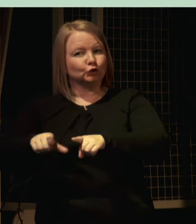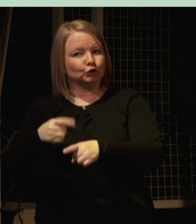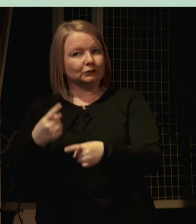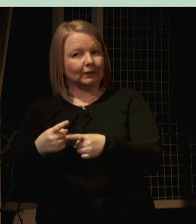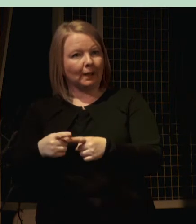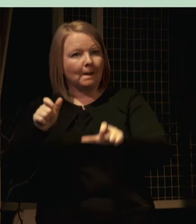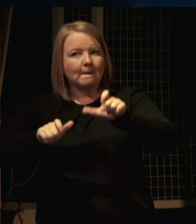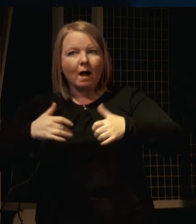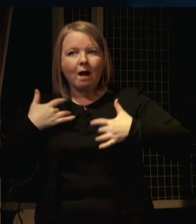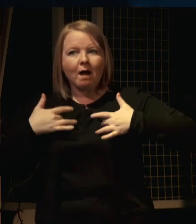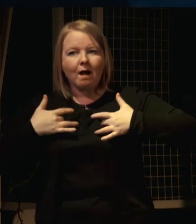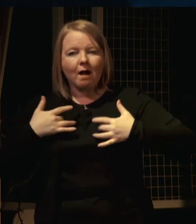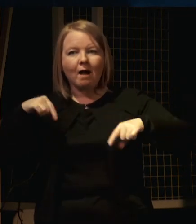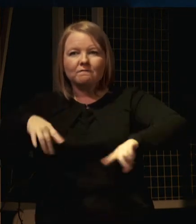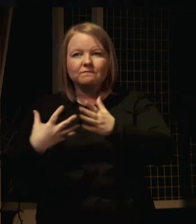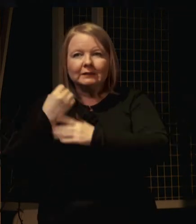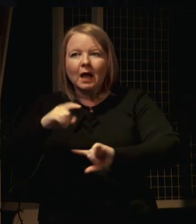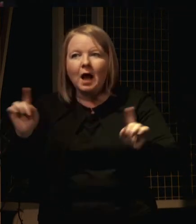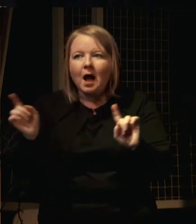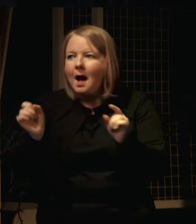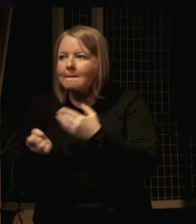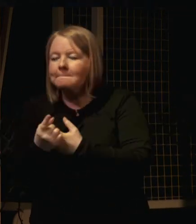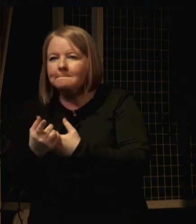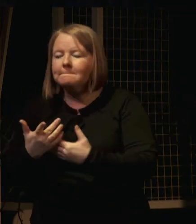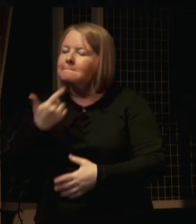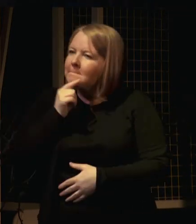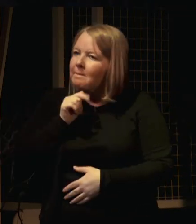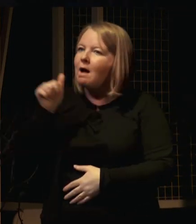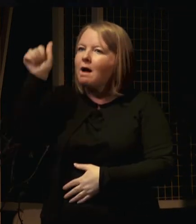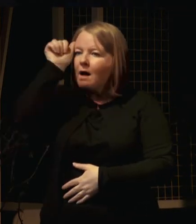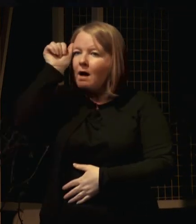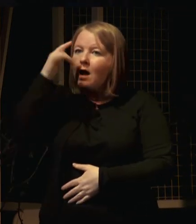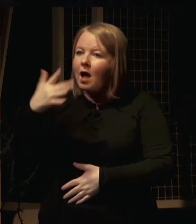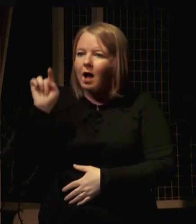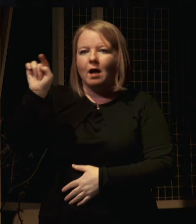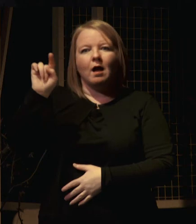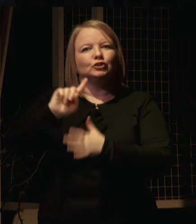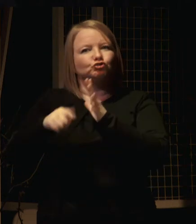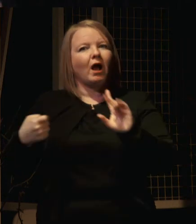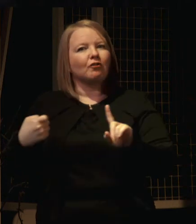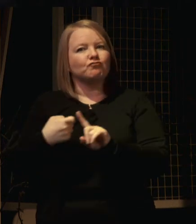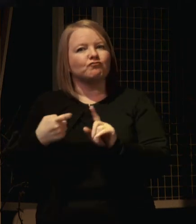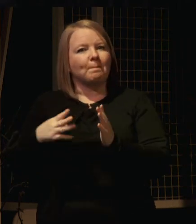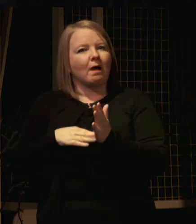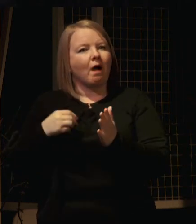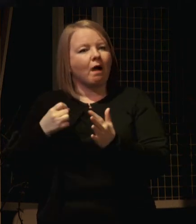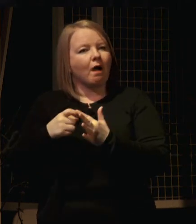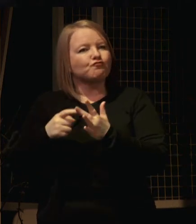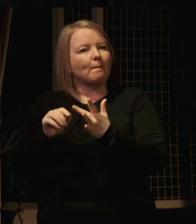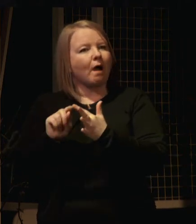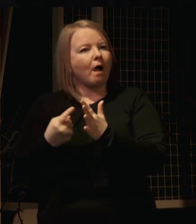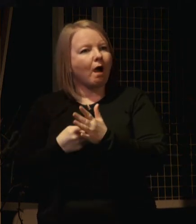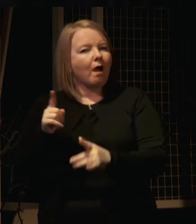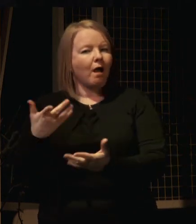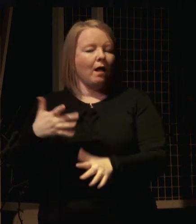course, was excited to come along and find out about this execution because many people were convinced we're executing Jack the Ripper here. Everybody believed we were executing Jack